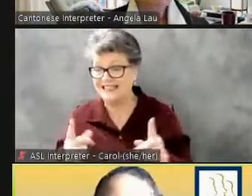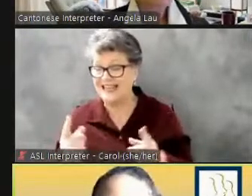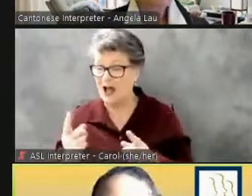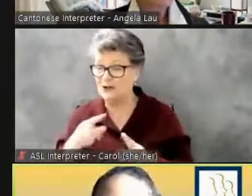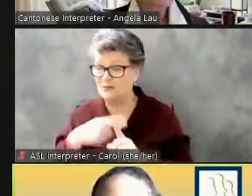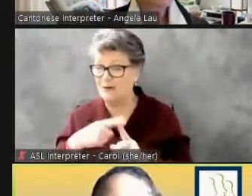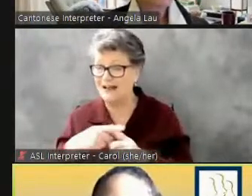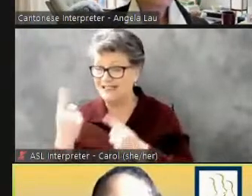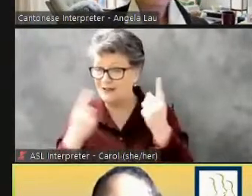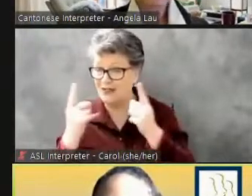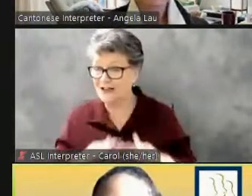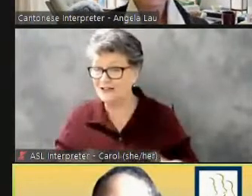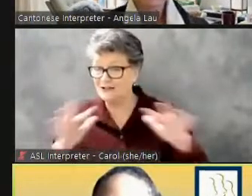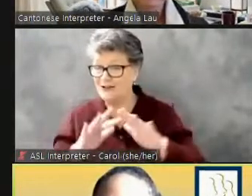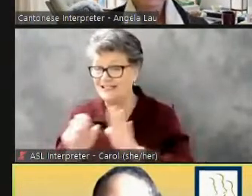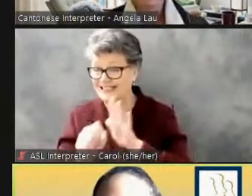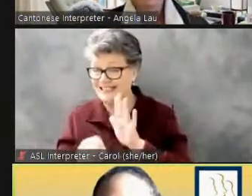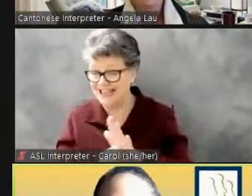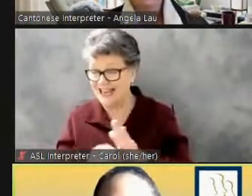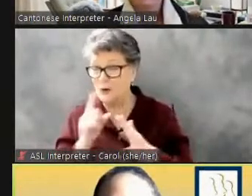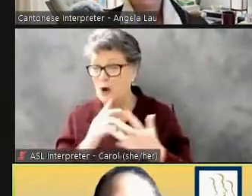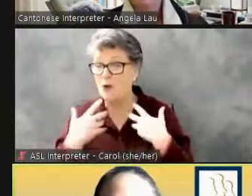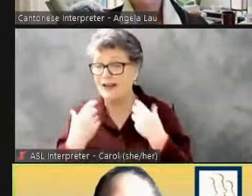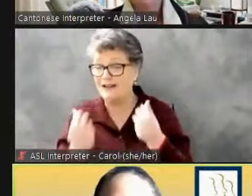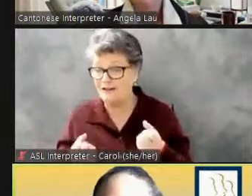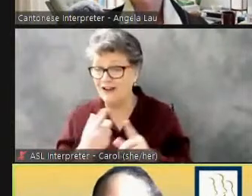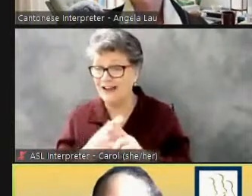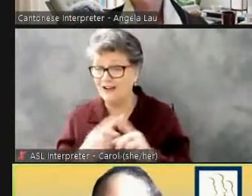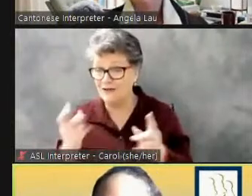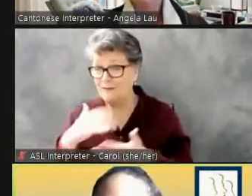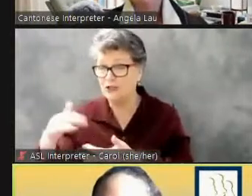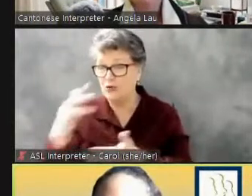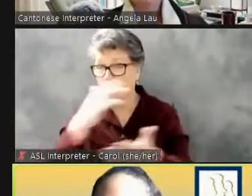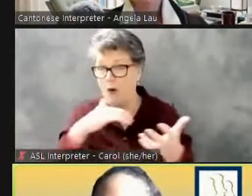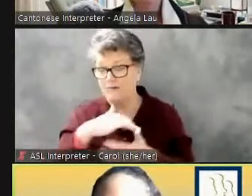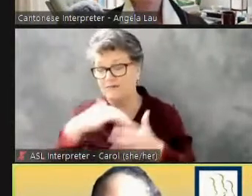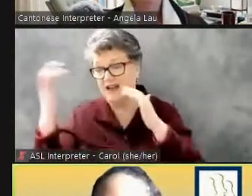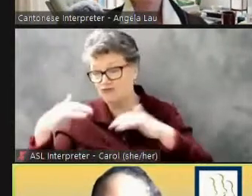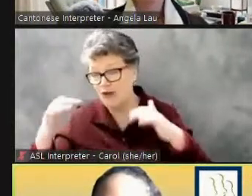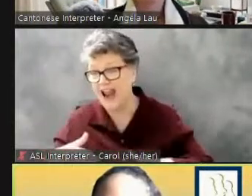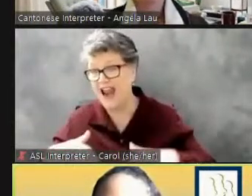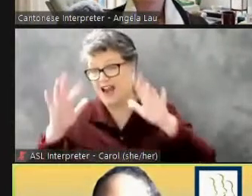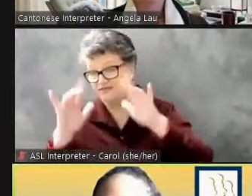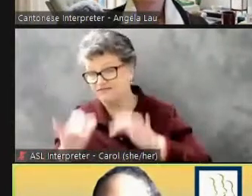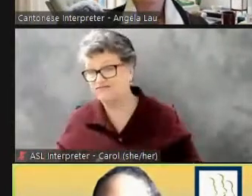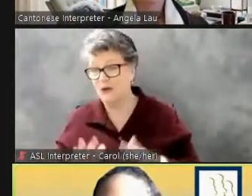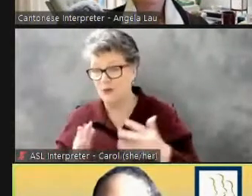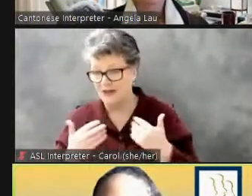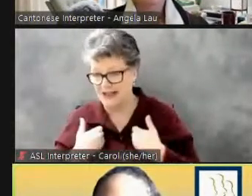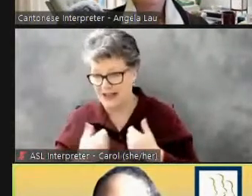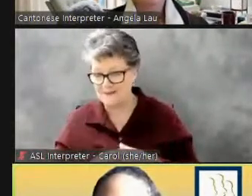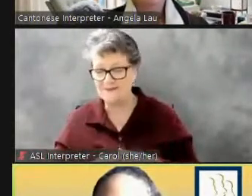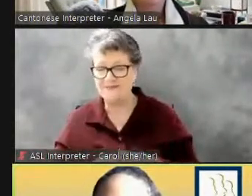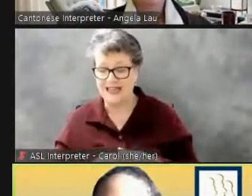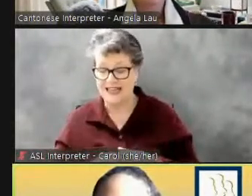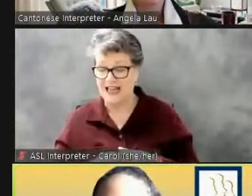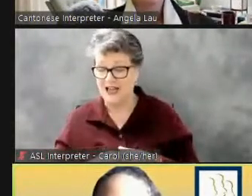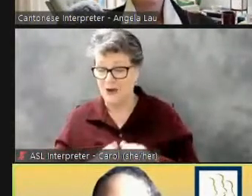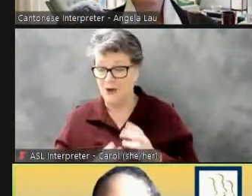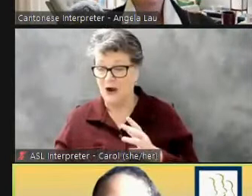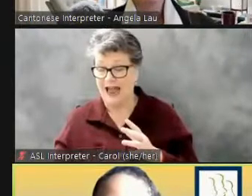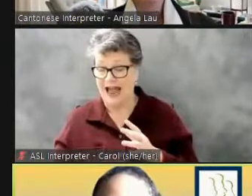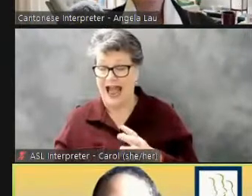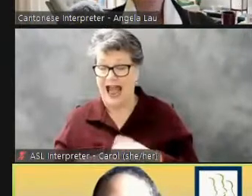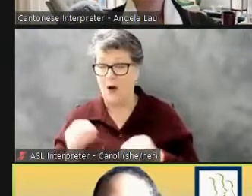you across our state who are recovering from the storms and recent weather events. We are out of the active